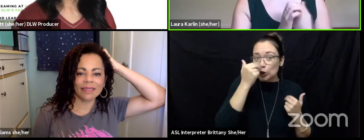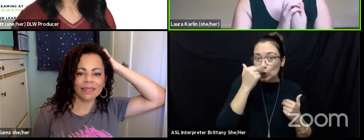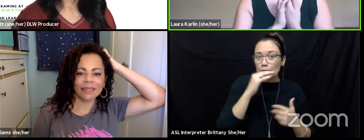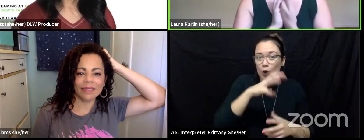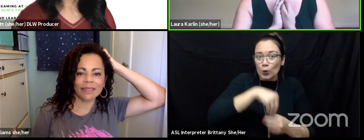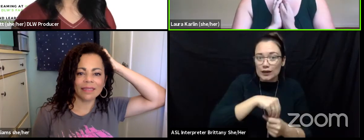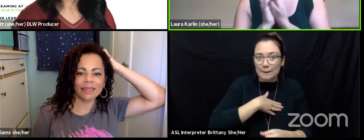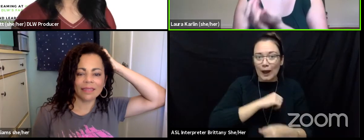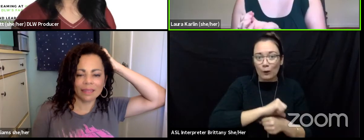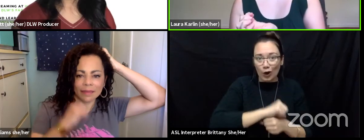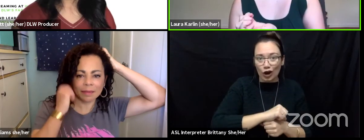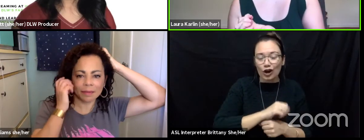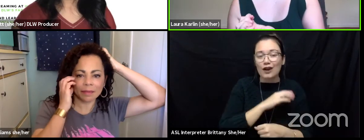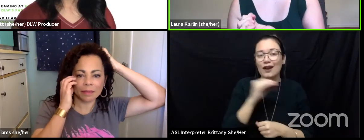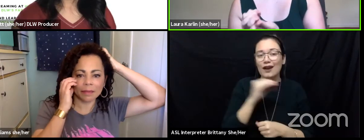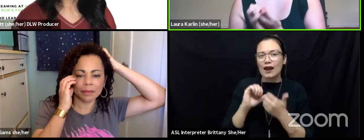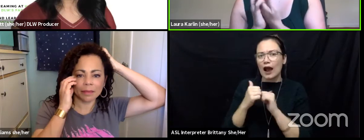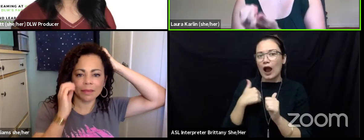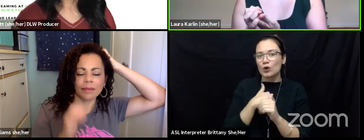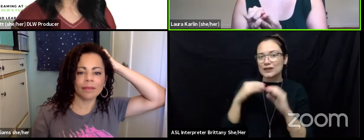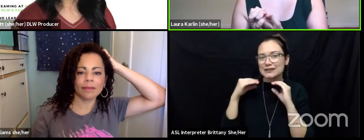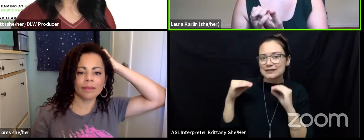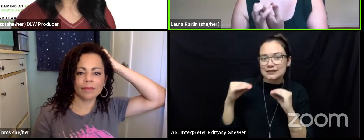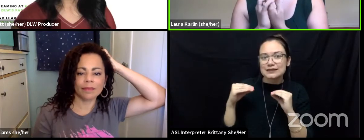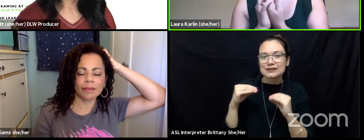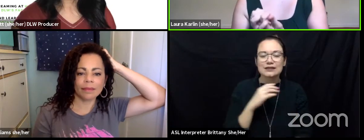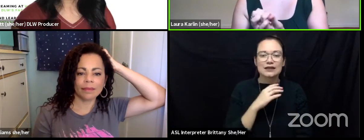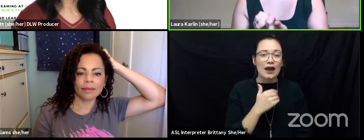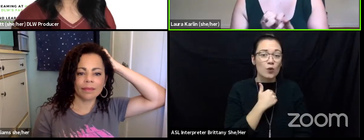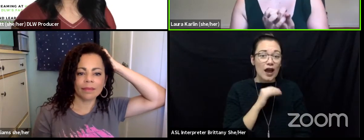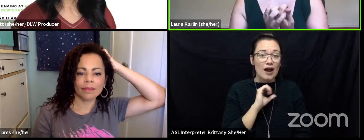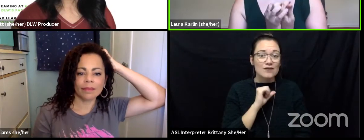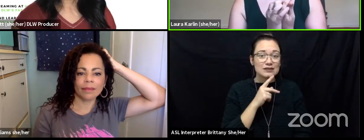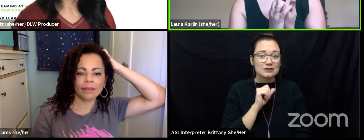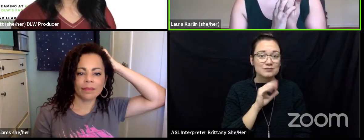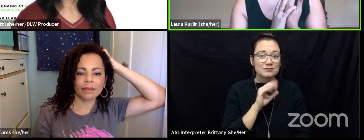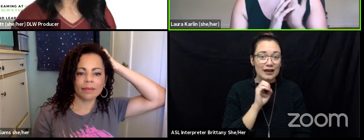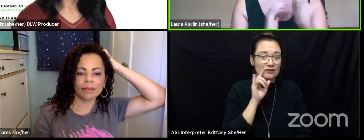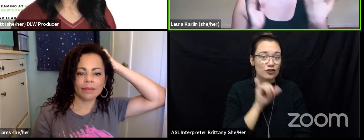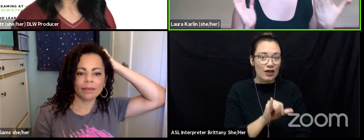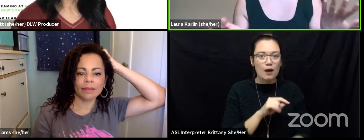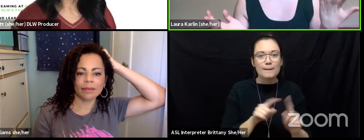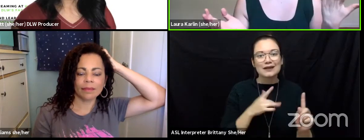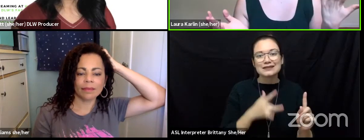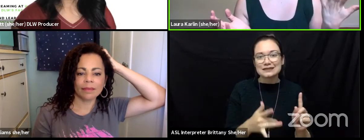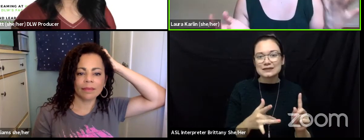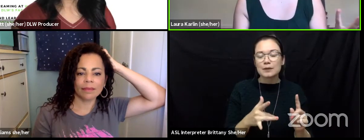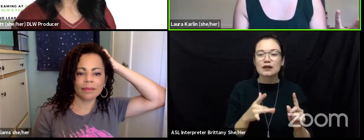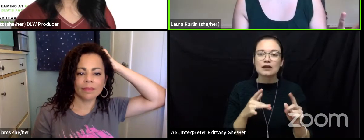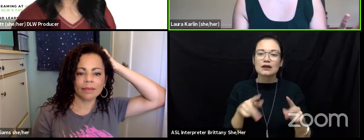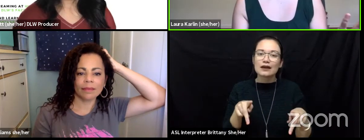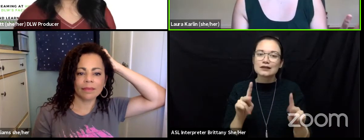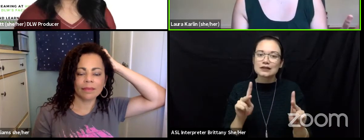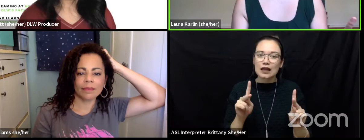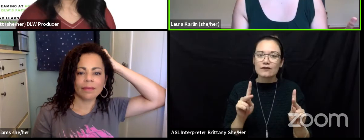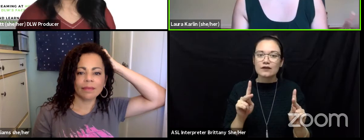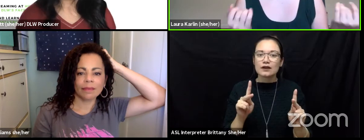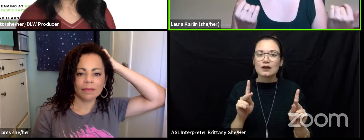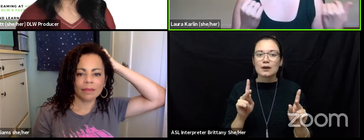and there can be humor in the way we teach, and there's space for that. But really, it's often through allowing people to laugh